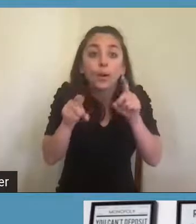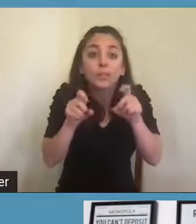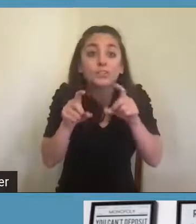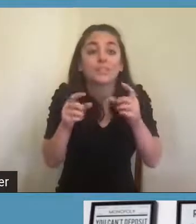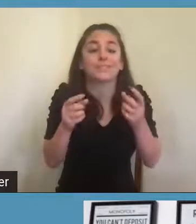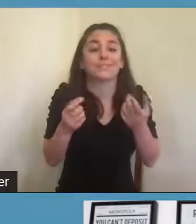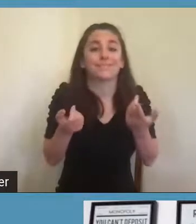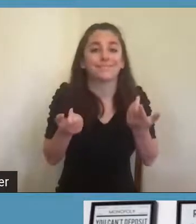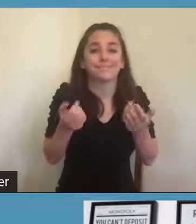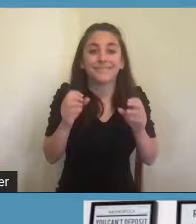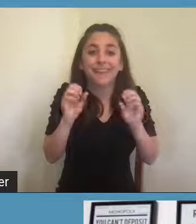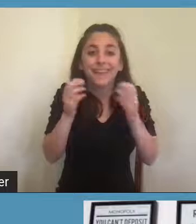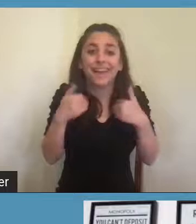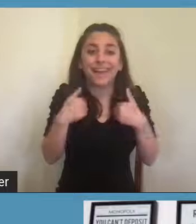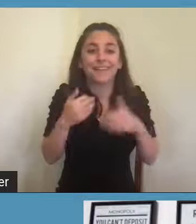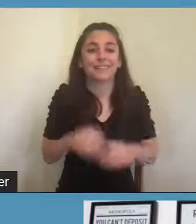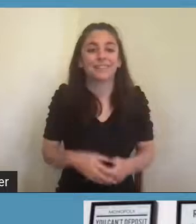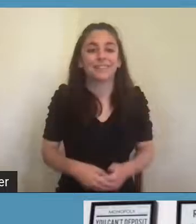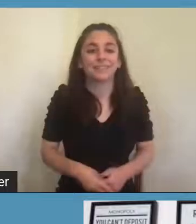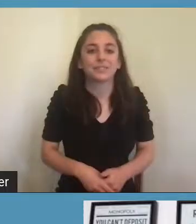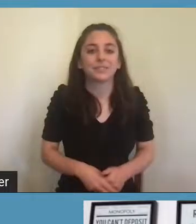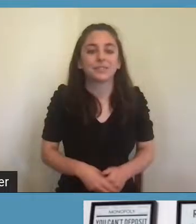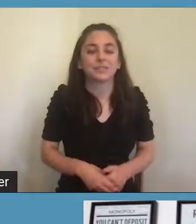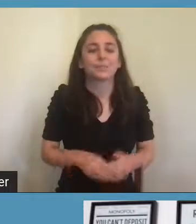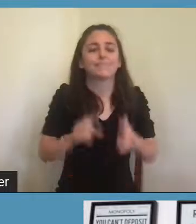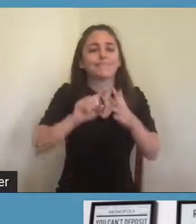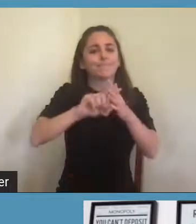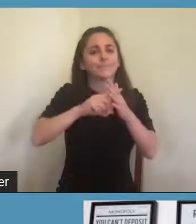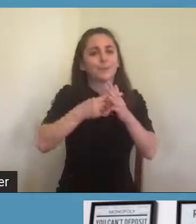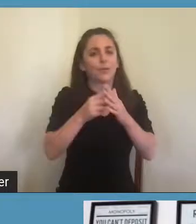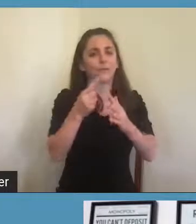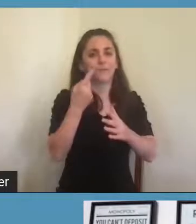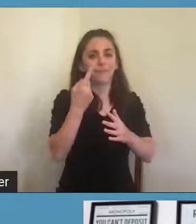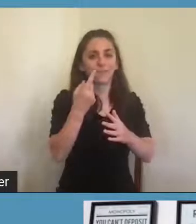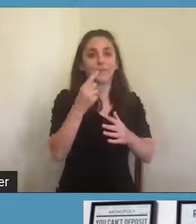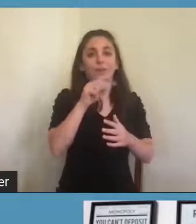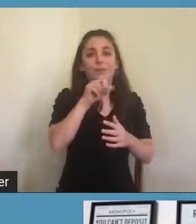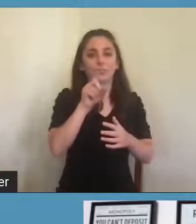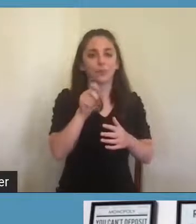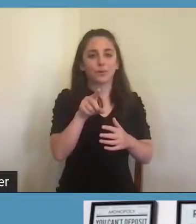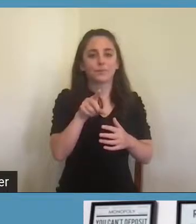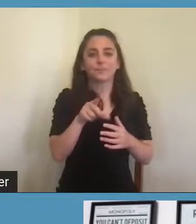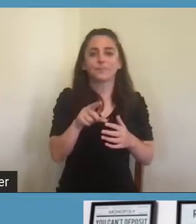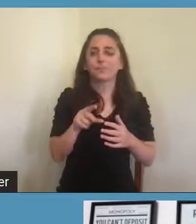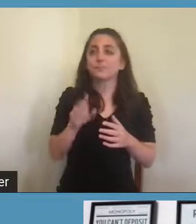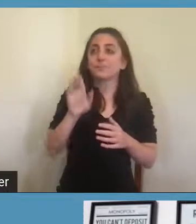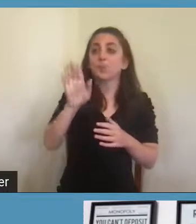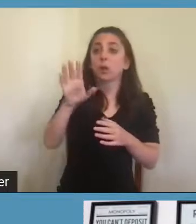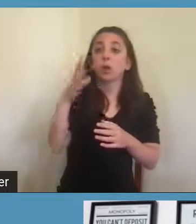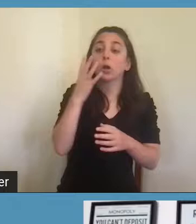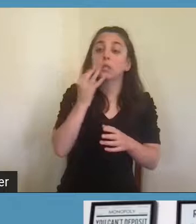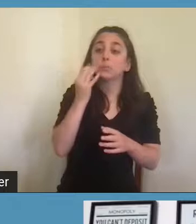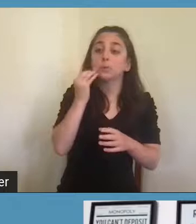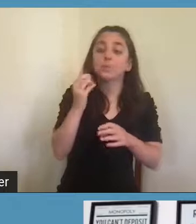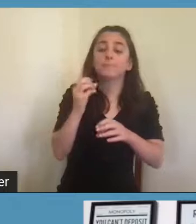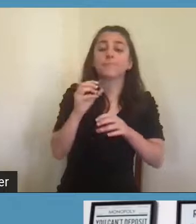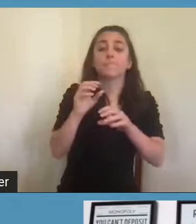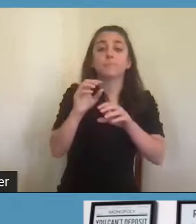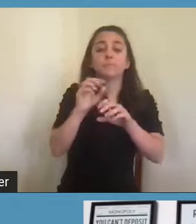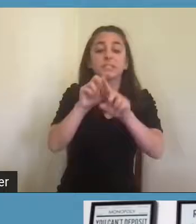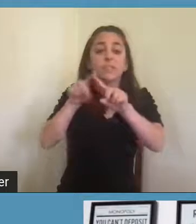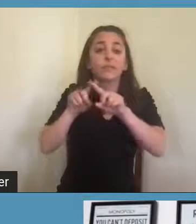you after your presentation. So I'm just going to start with this first one. In your experience working with museums and other